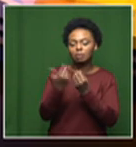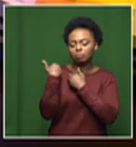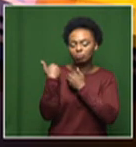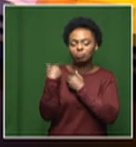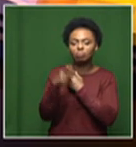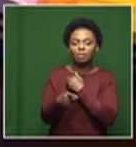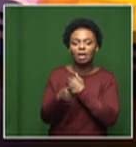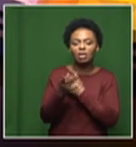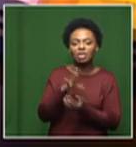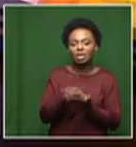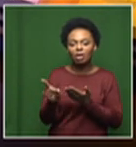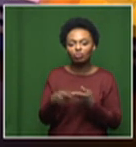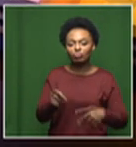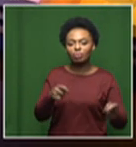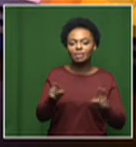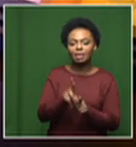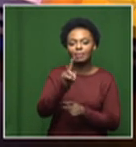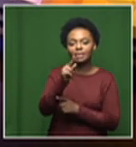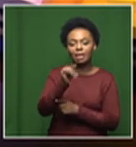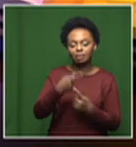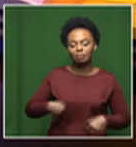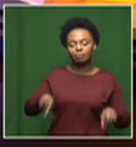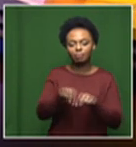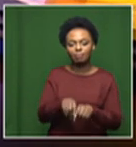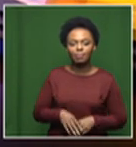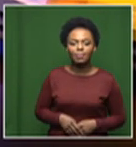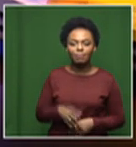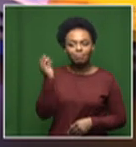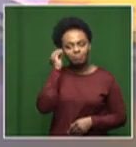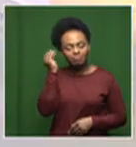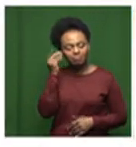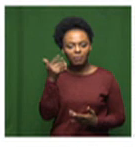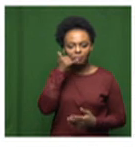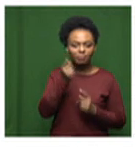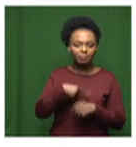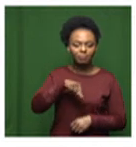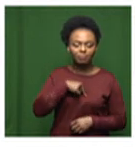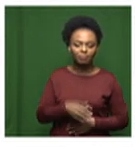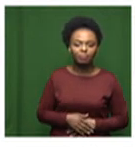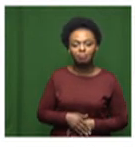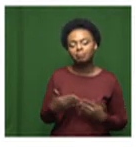our cash and data. We do appreciate your time. Thank you. Thank you very much. Have a lovely Sunday. You too, Ilonka. Thank you.